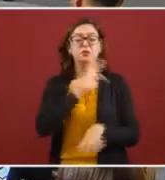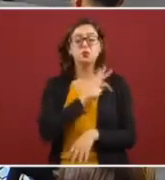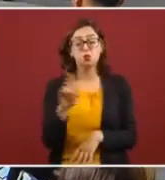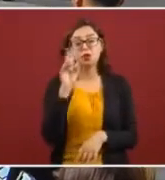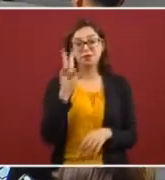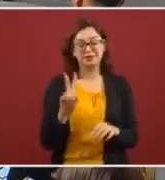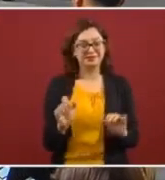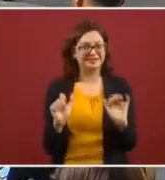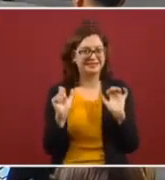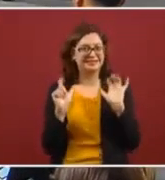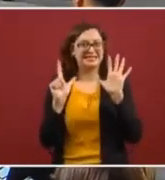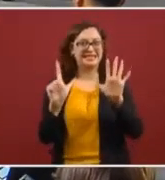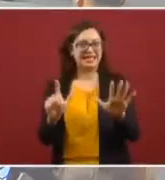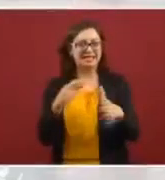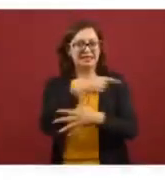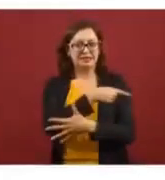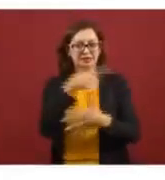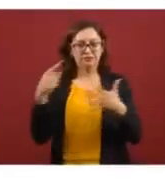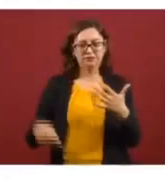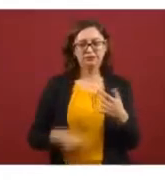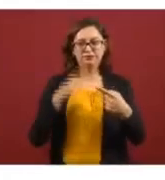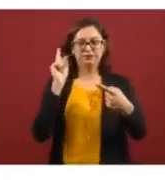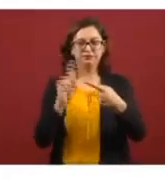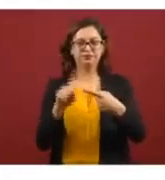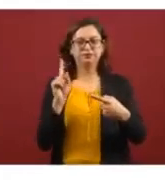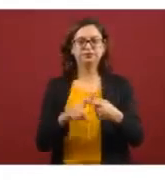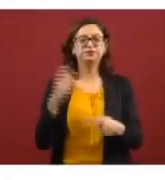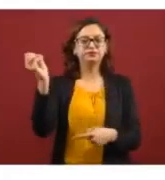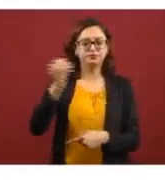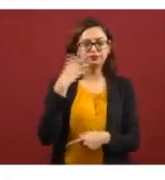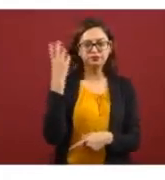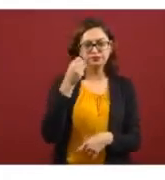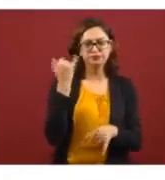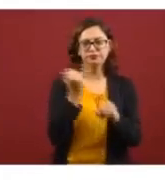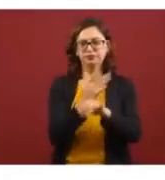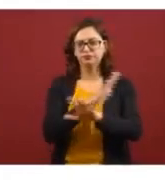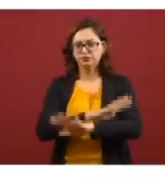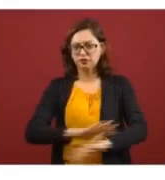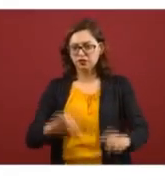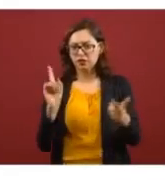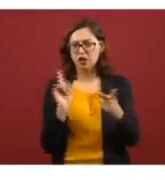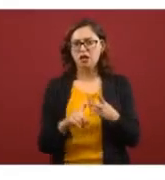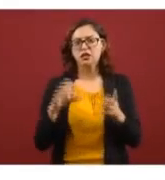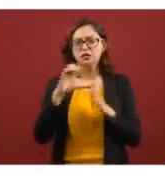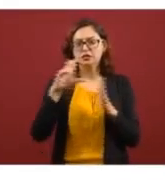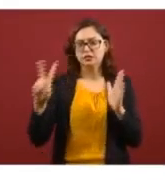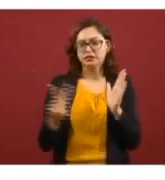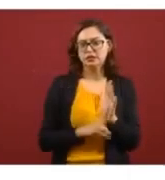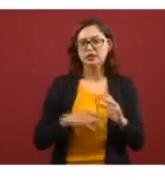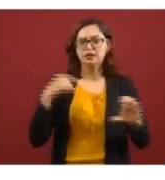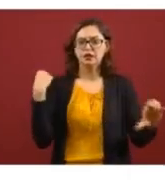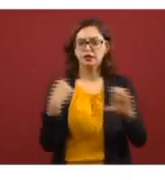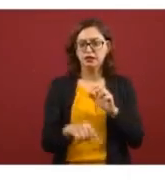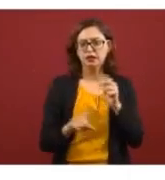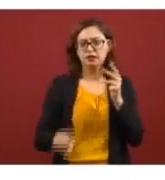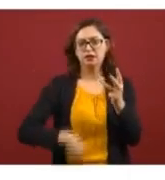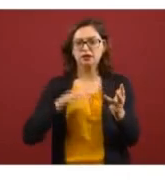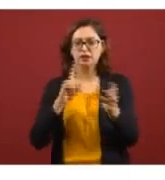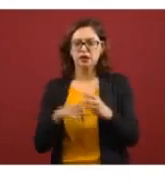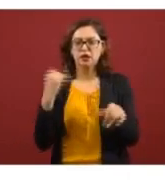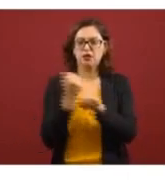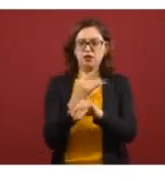So there's the step, there's seven steps in order to try to get a job. You got to send your